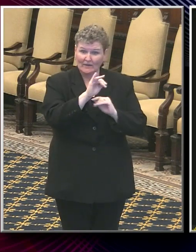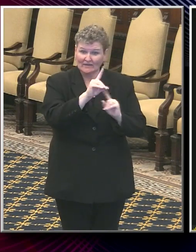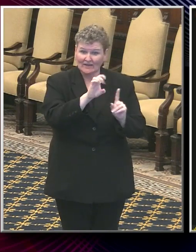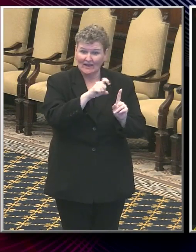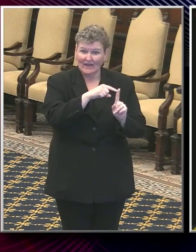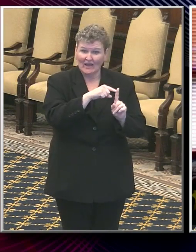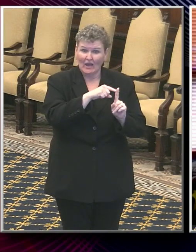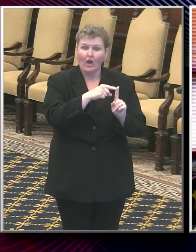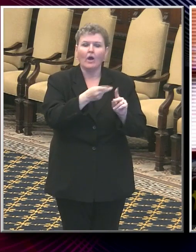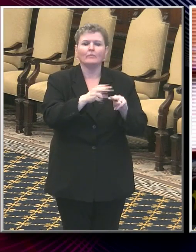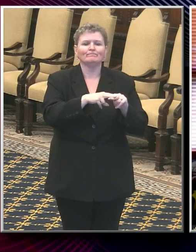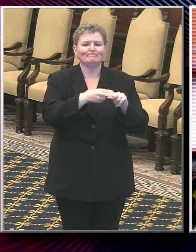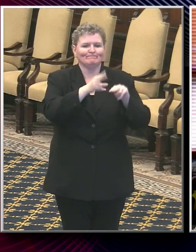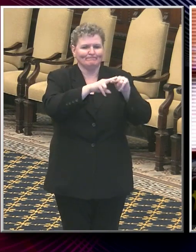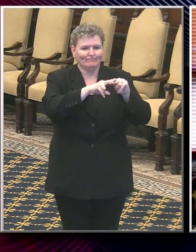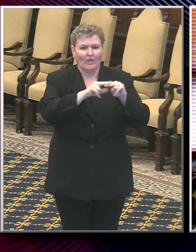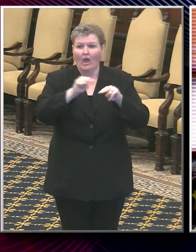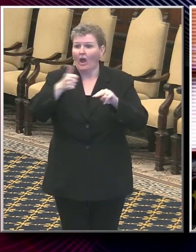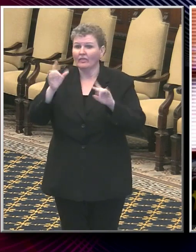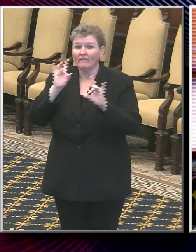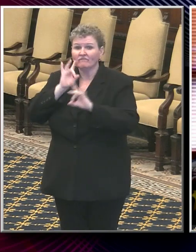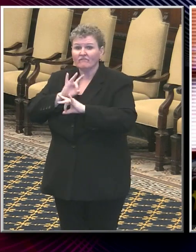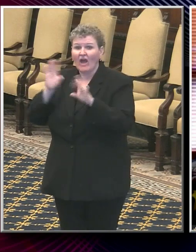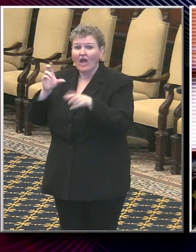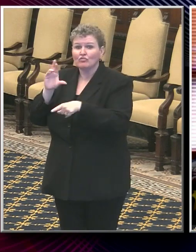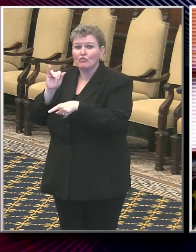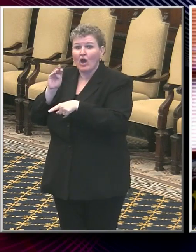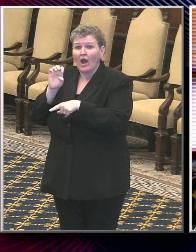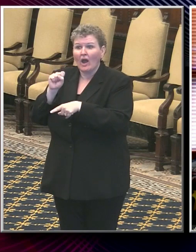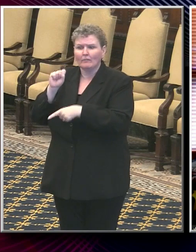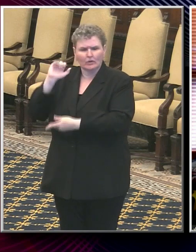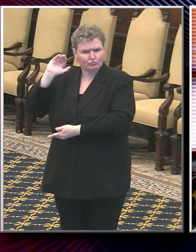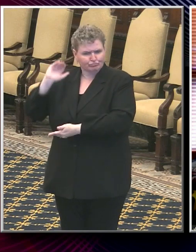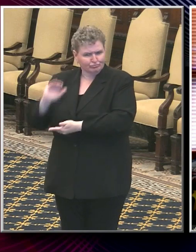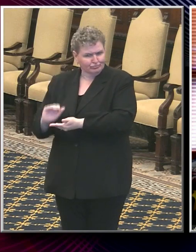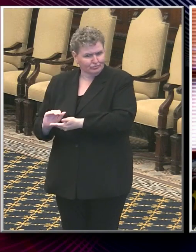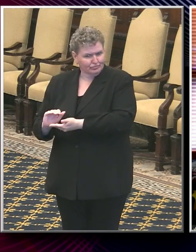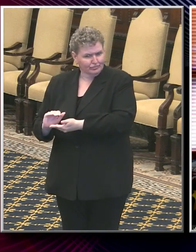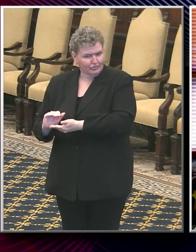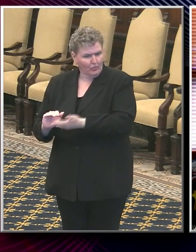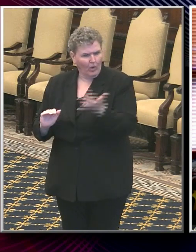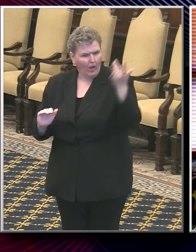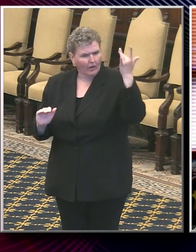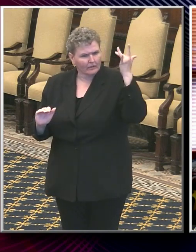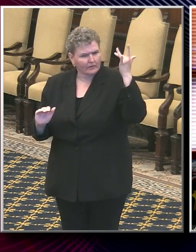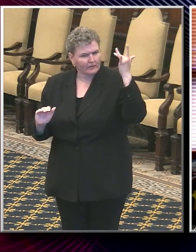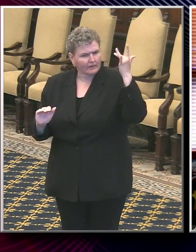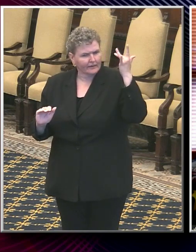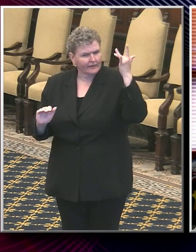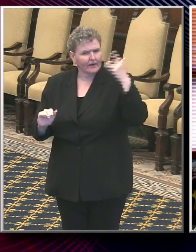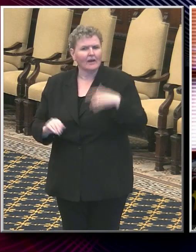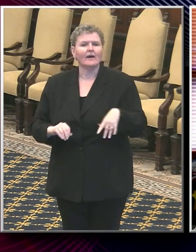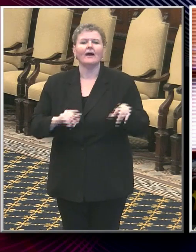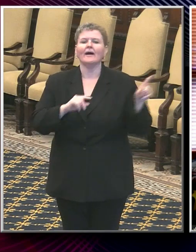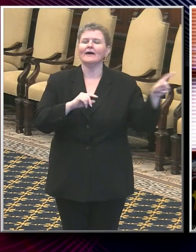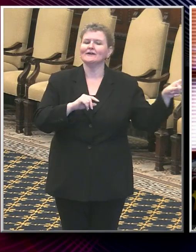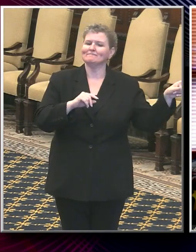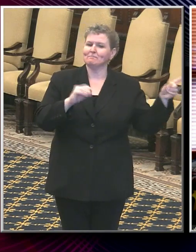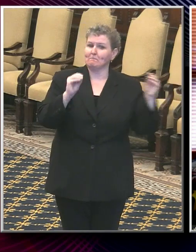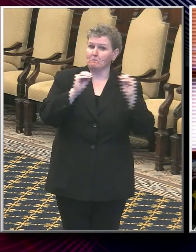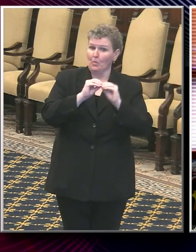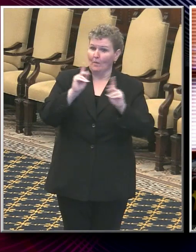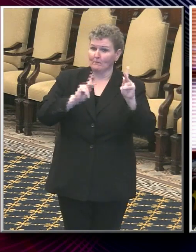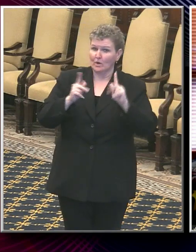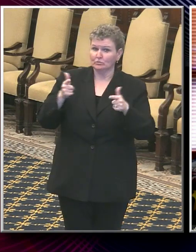statistics. Right. Why do you think that is? More people are shooting each other. I mean, I don't have the